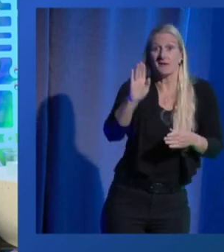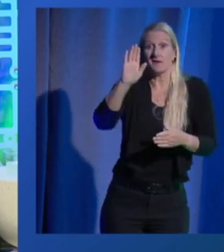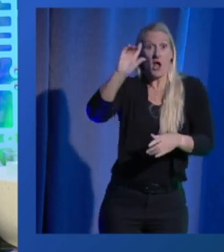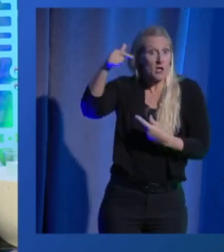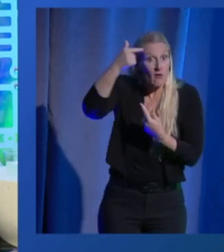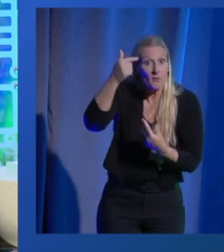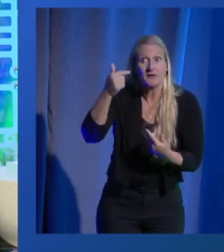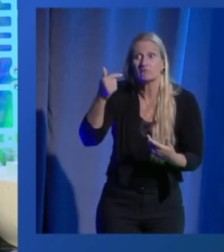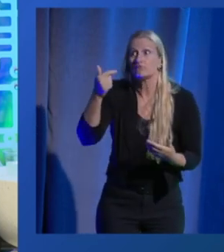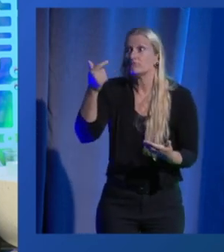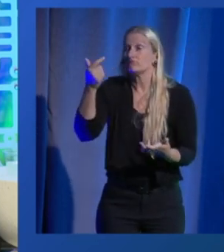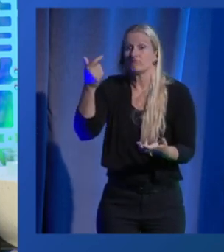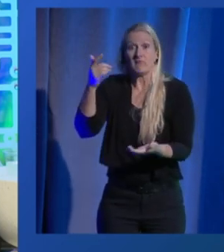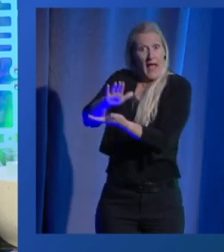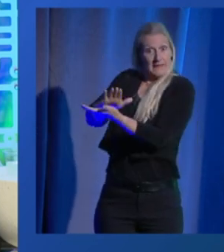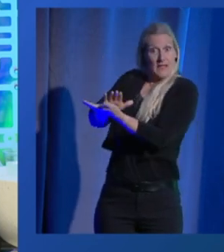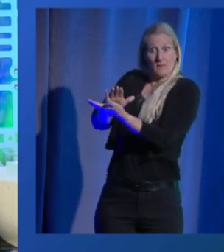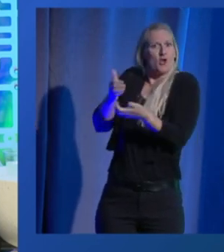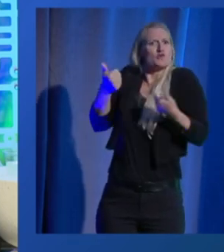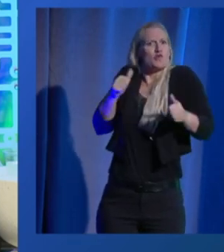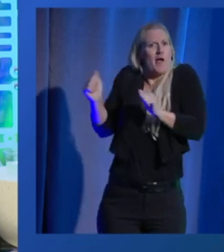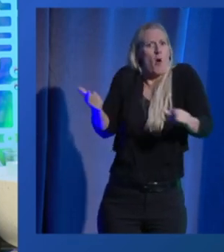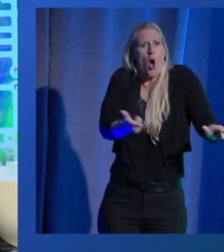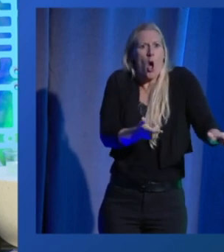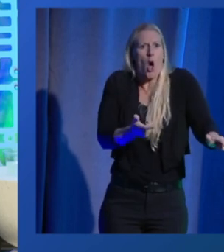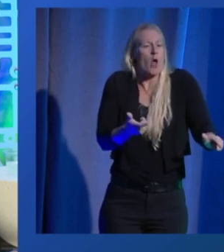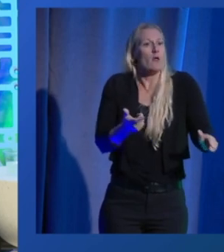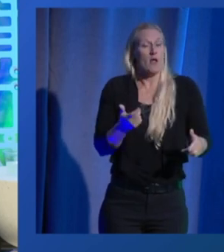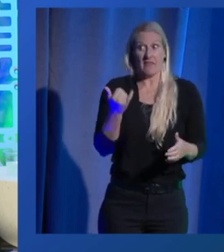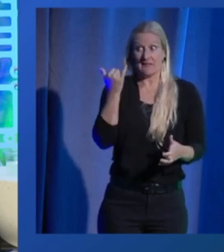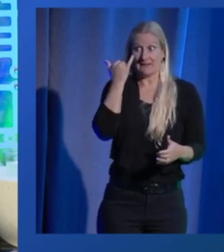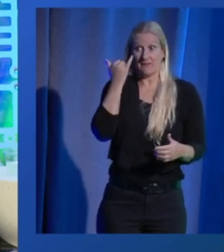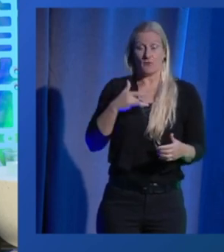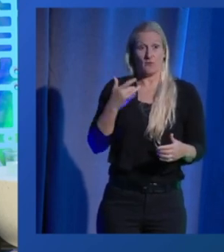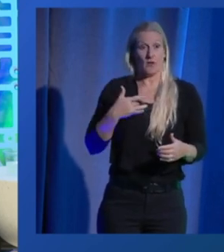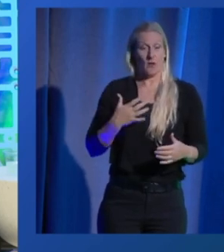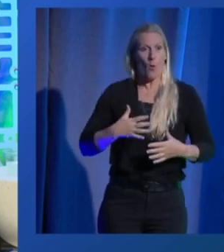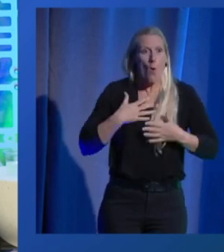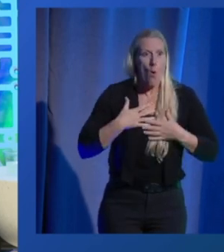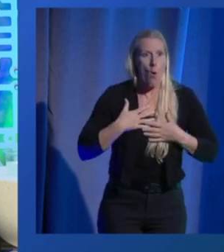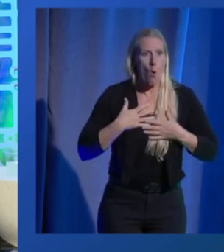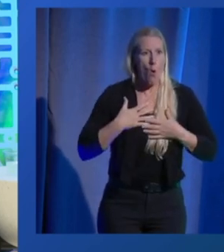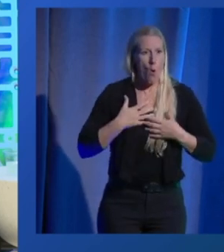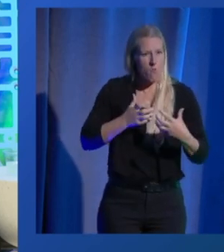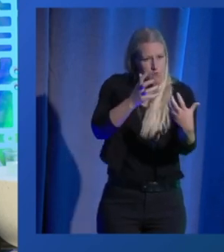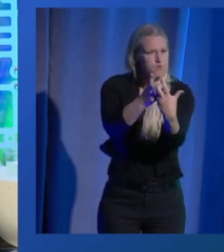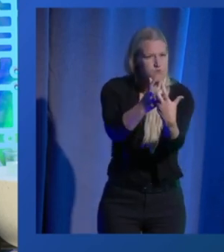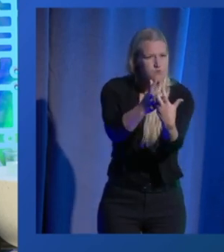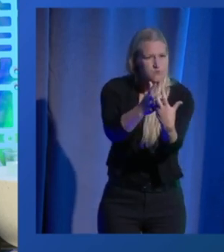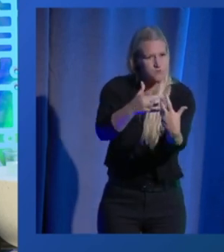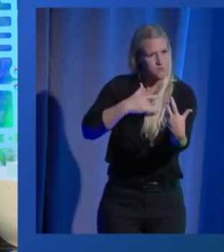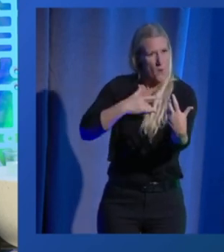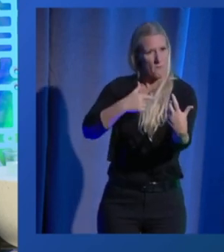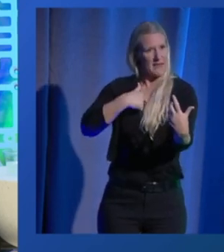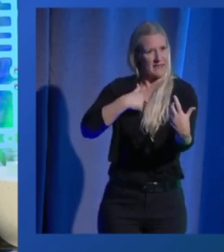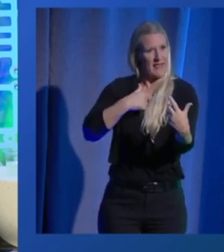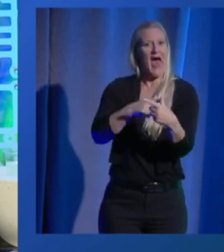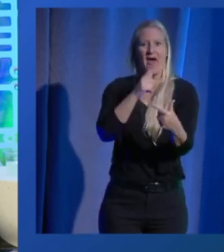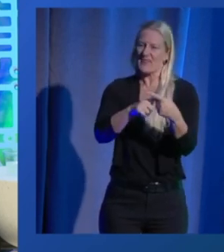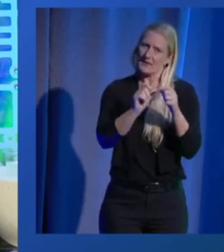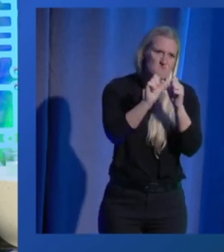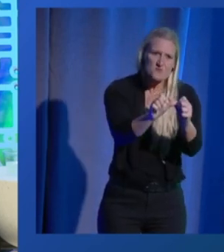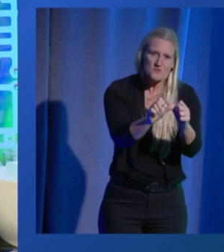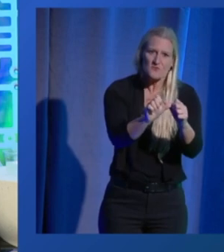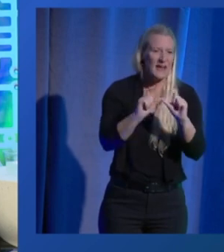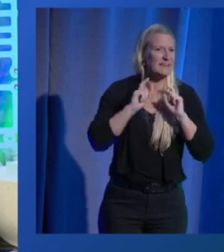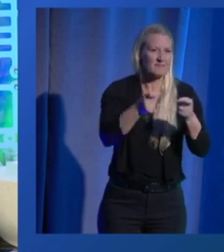enjoy your job until you find your calling and then stick with it and give it your best John if I